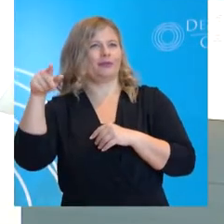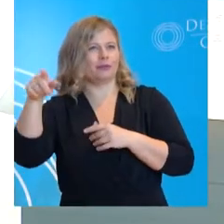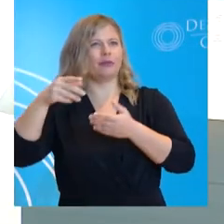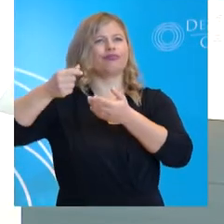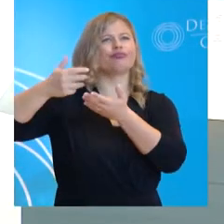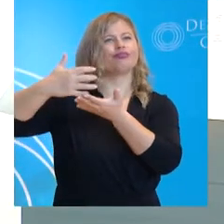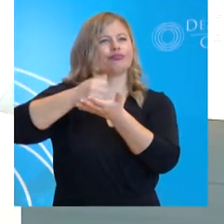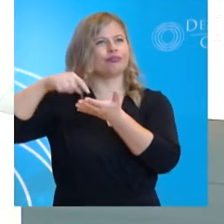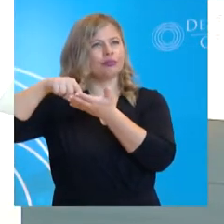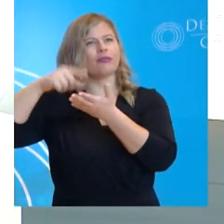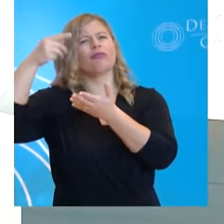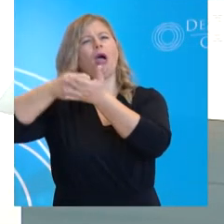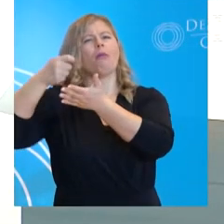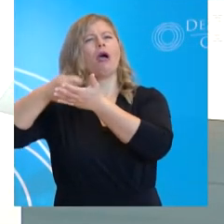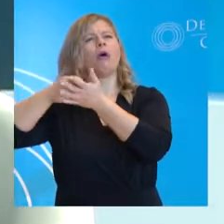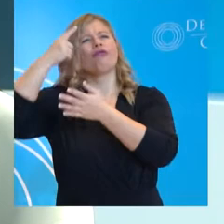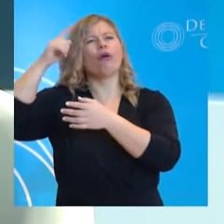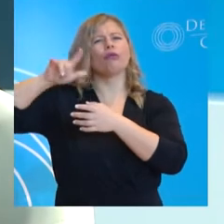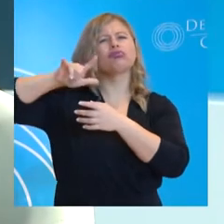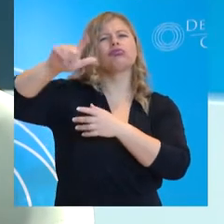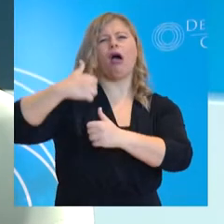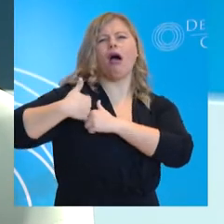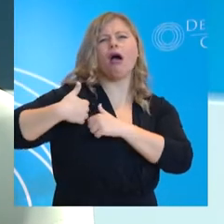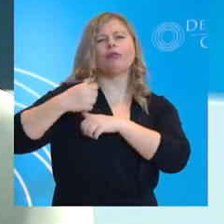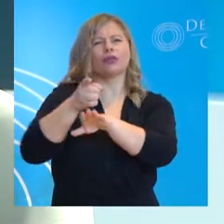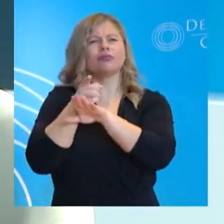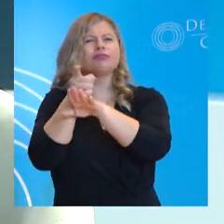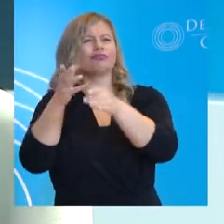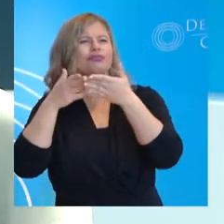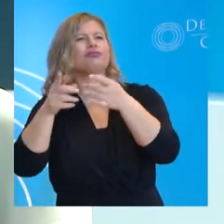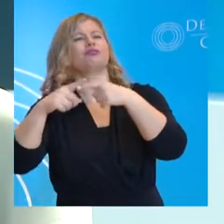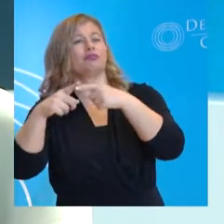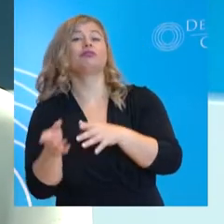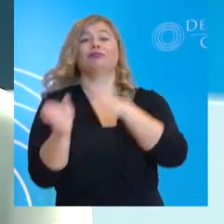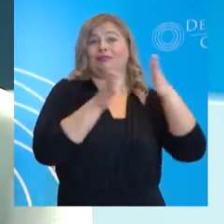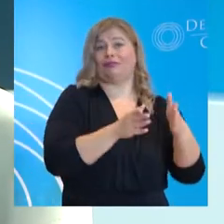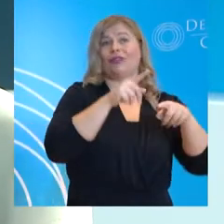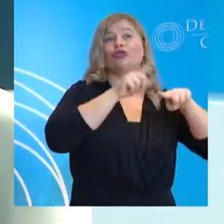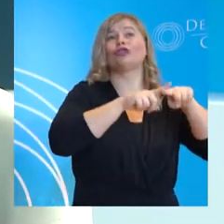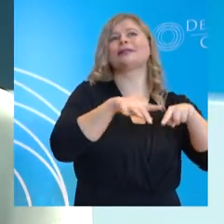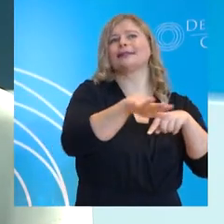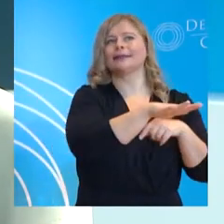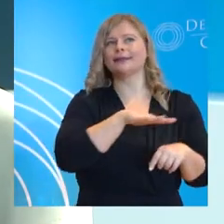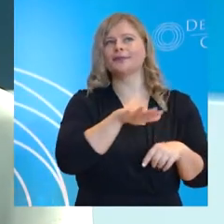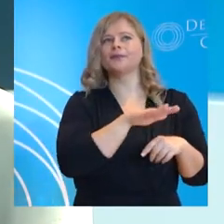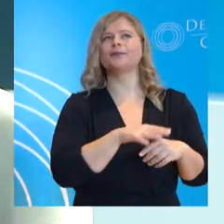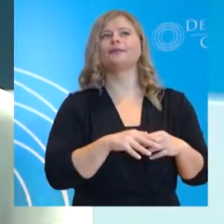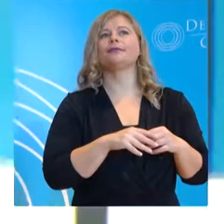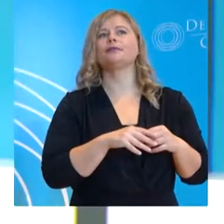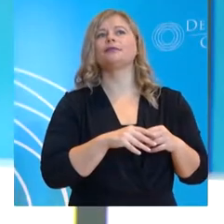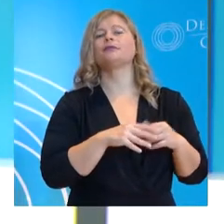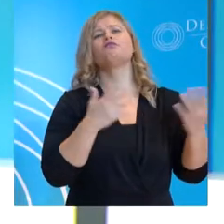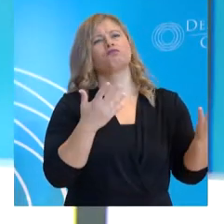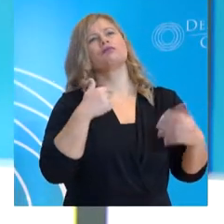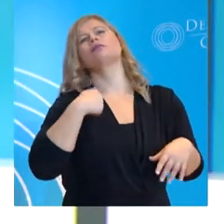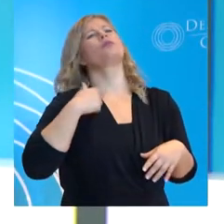unjustified. But what I'm asking is, given the inequalities in Greece, which are real